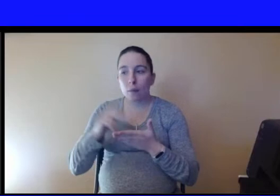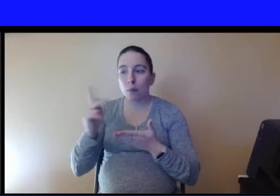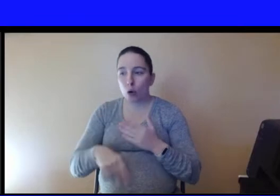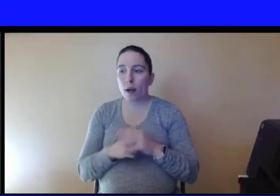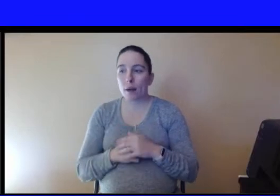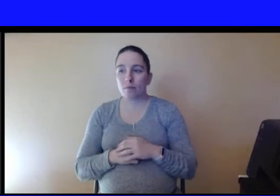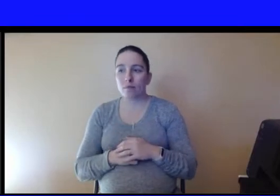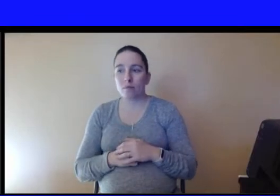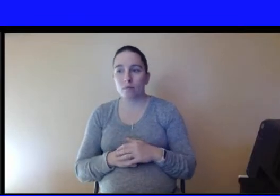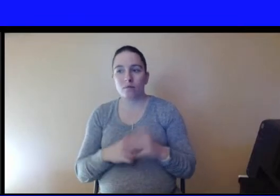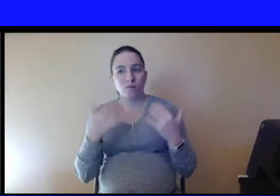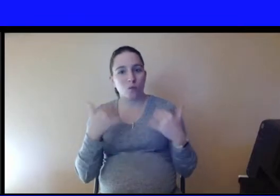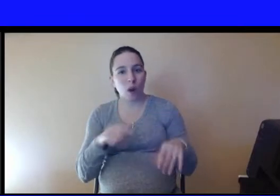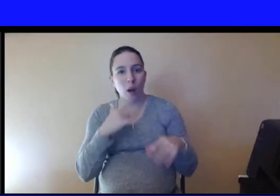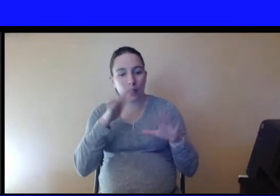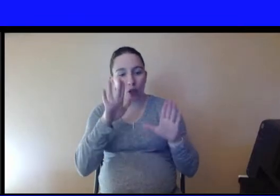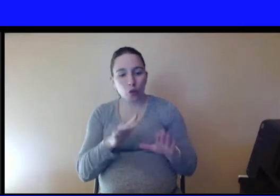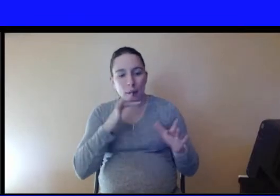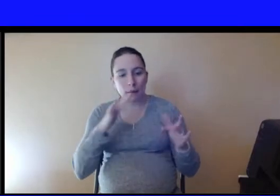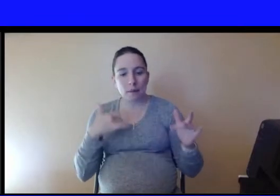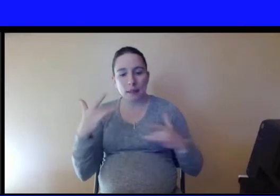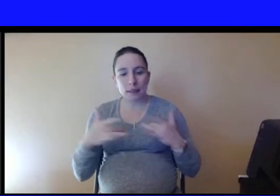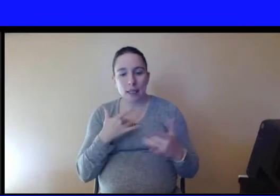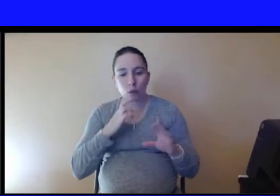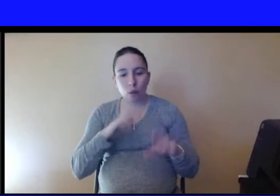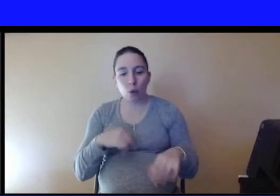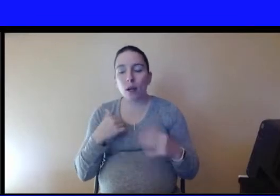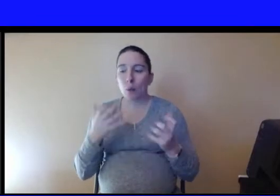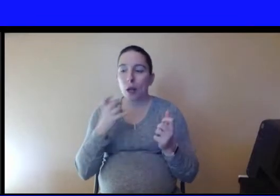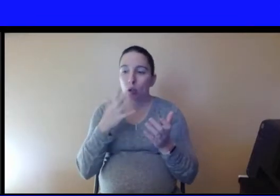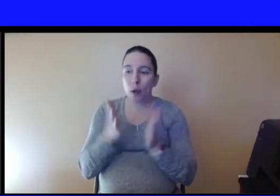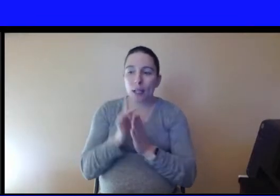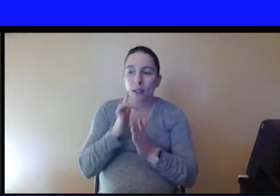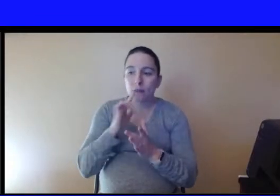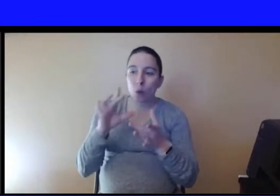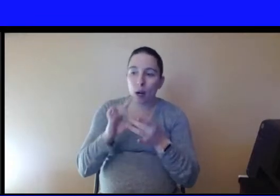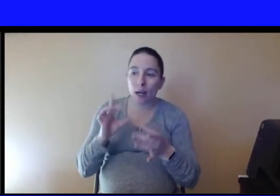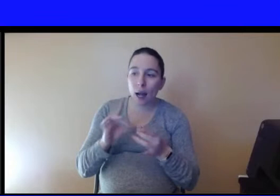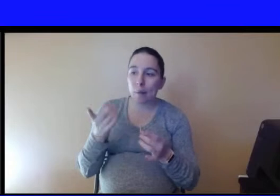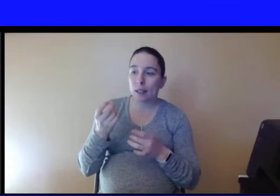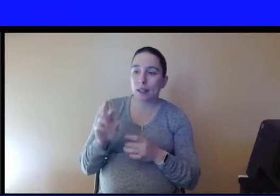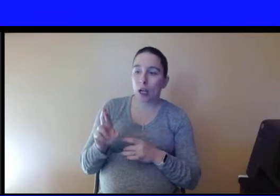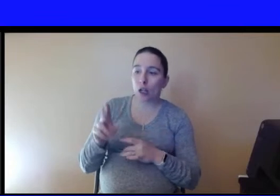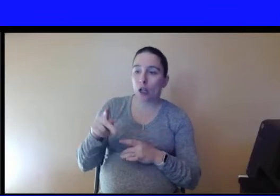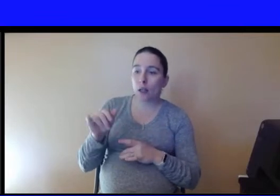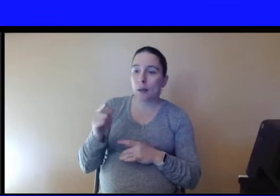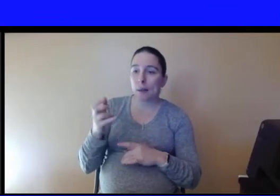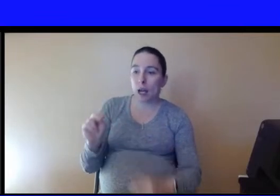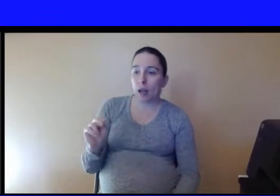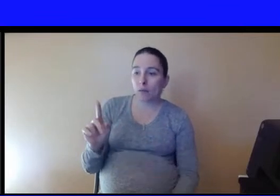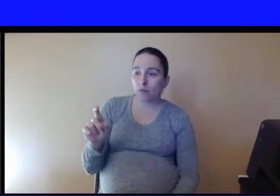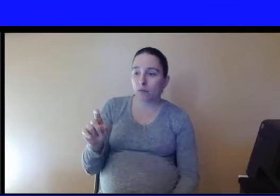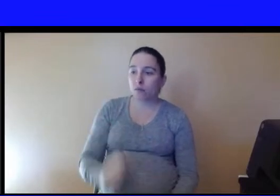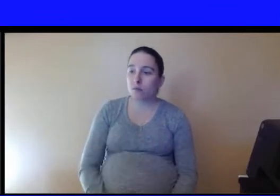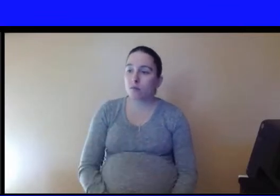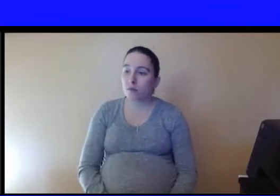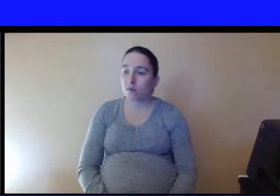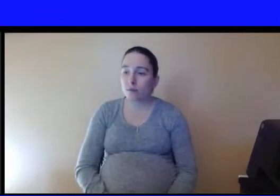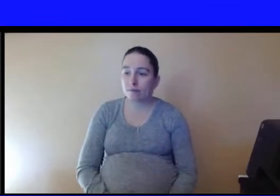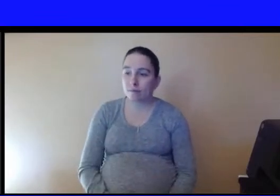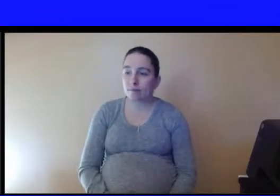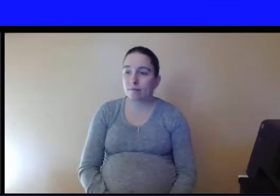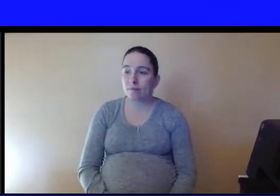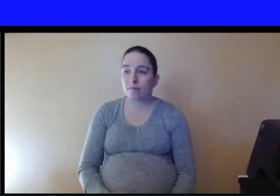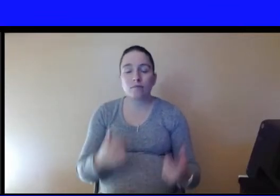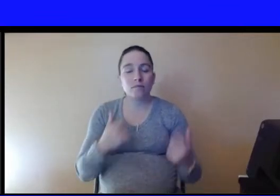great report. Thank you. and Barbara Lowe. Of course, I have glowing comments.